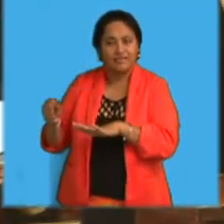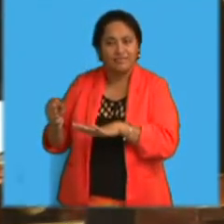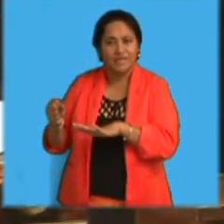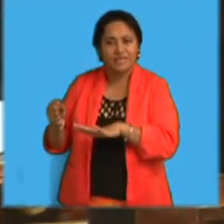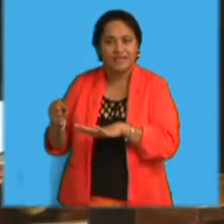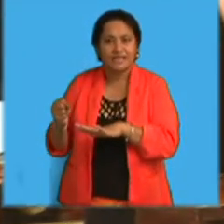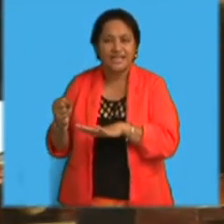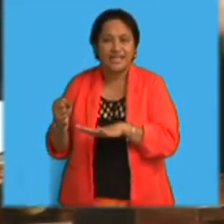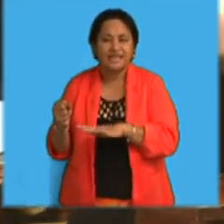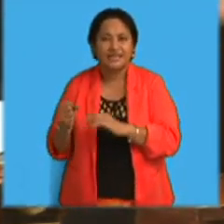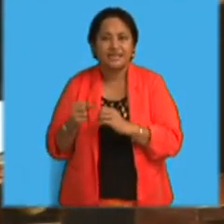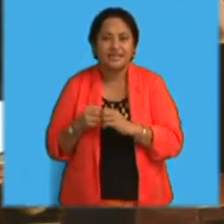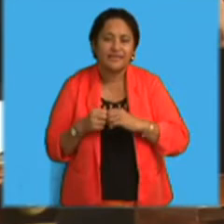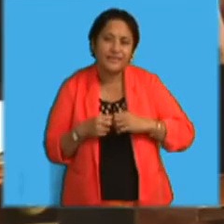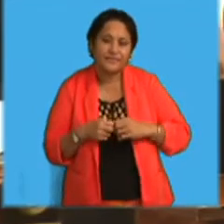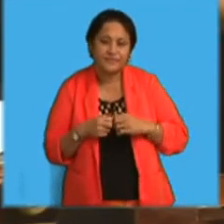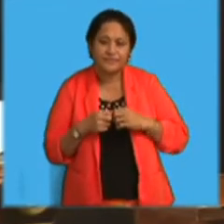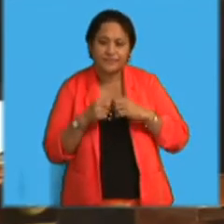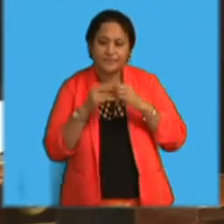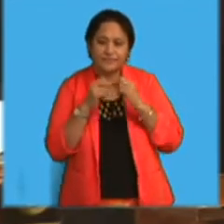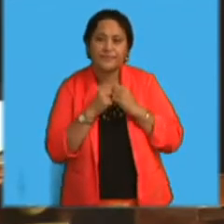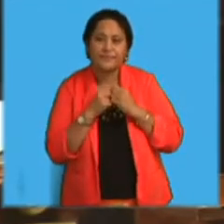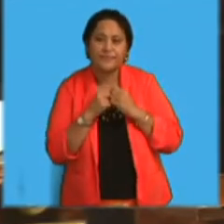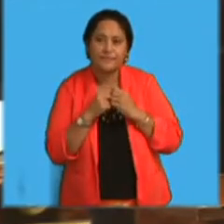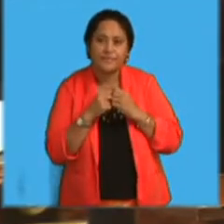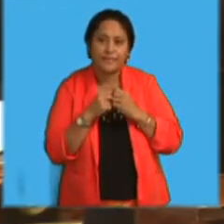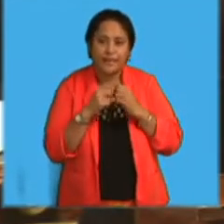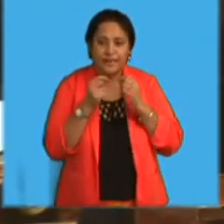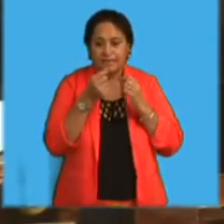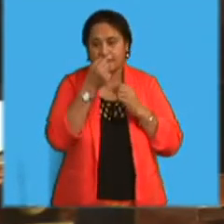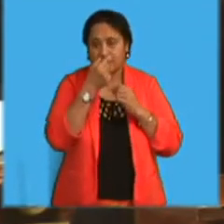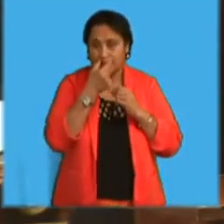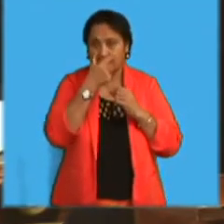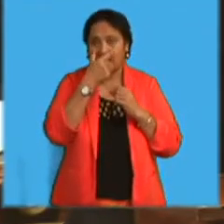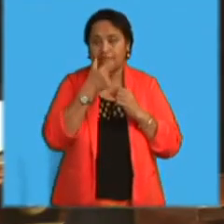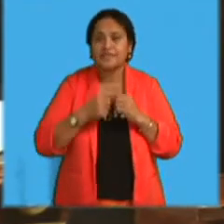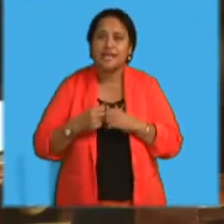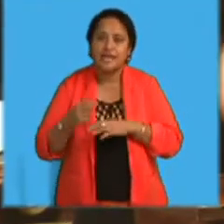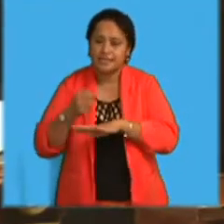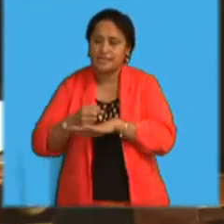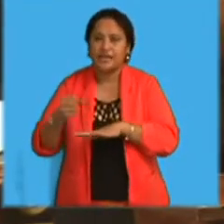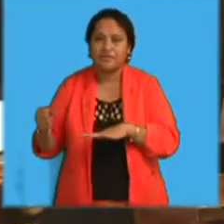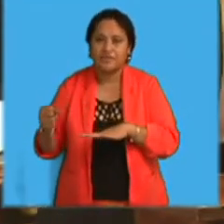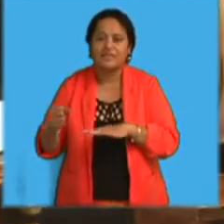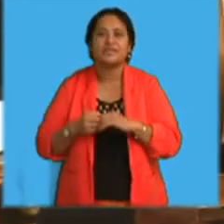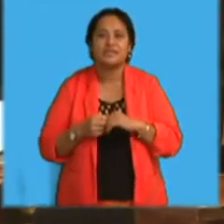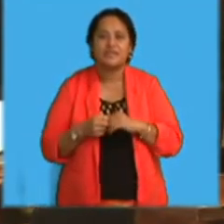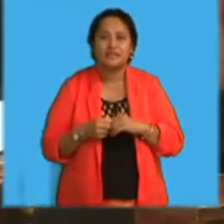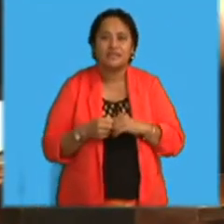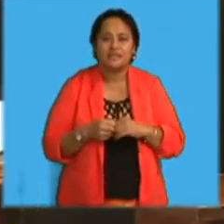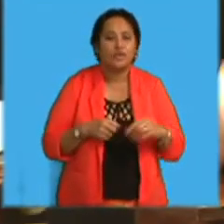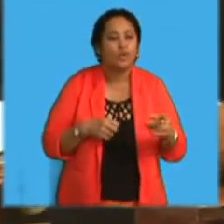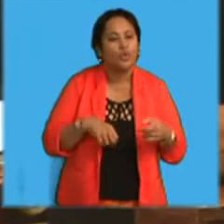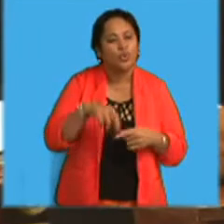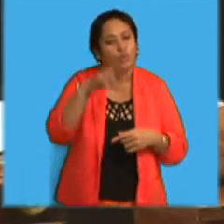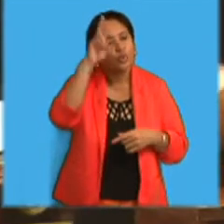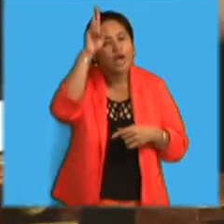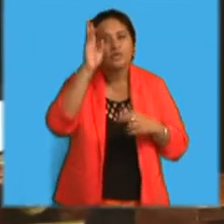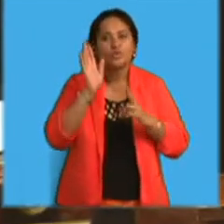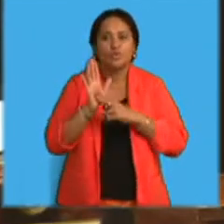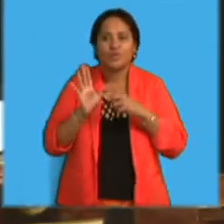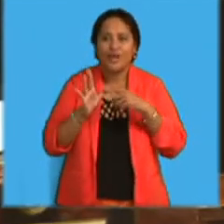then SDL Minister for Lands, the Honourable Ratunengama Lalambalavu, who presented this proposal to Cabinet, Madam